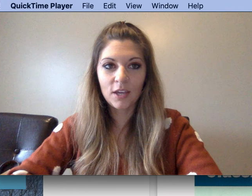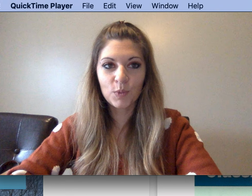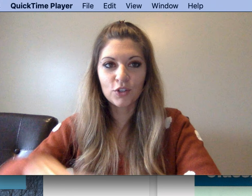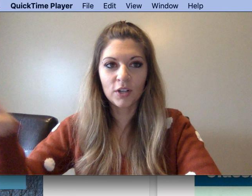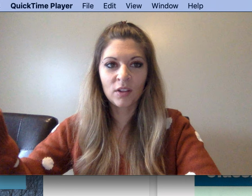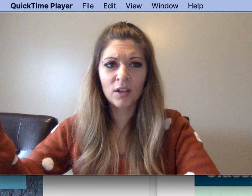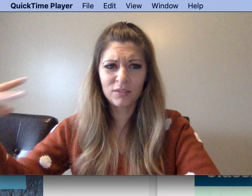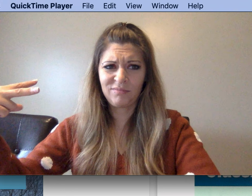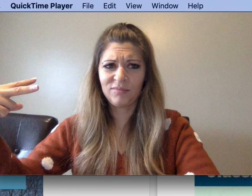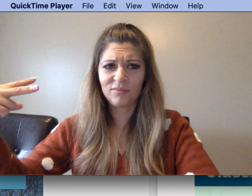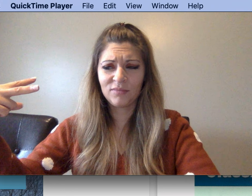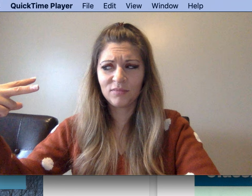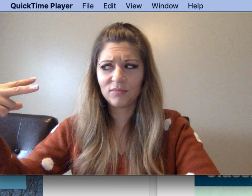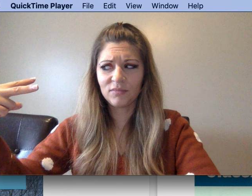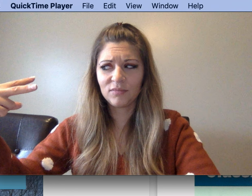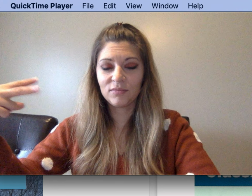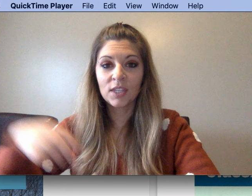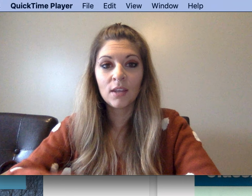he gave me a dirty look.